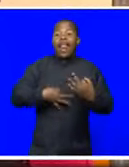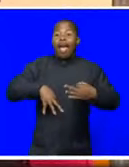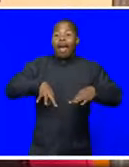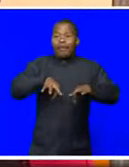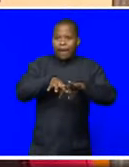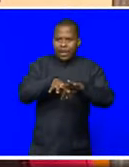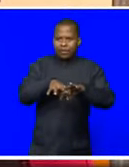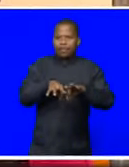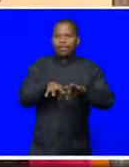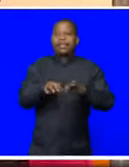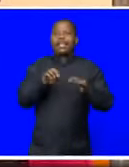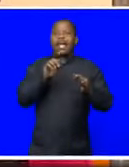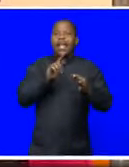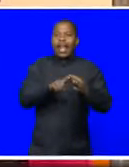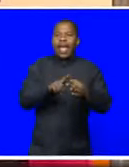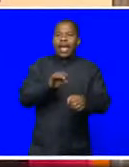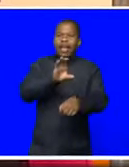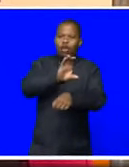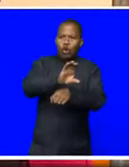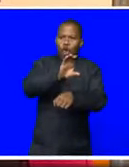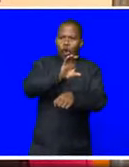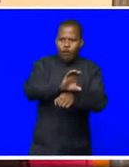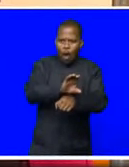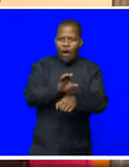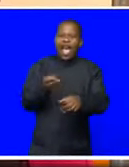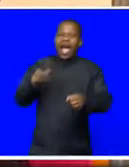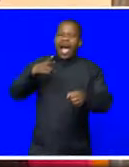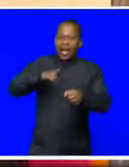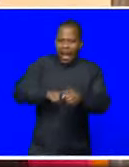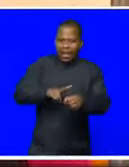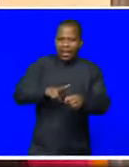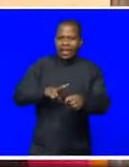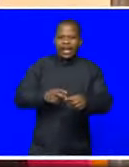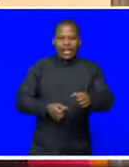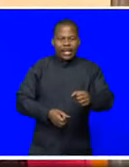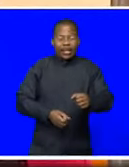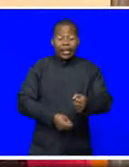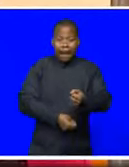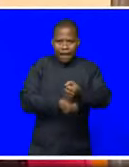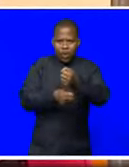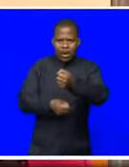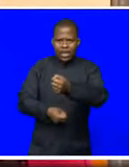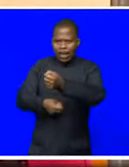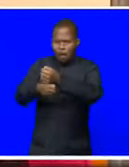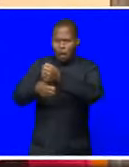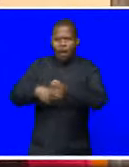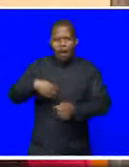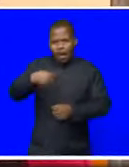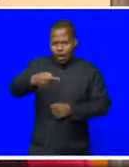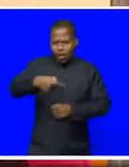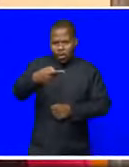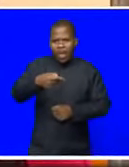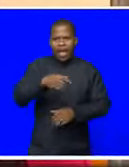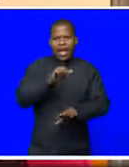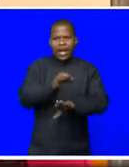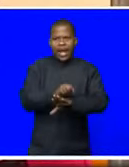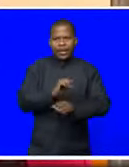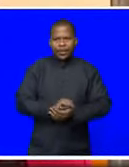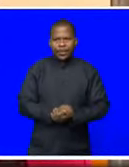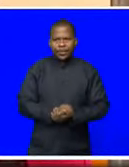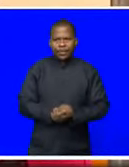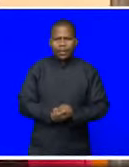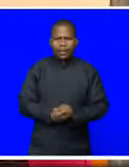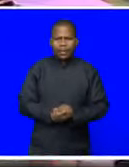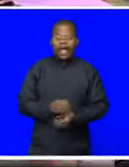who are always a part of this event without fail annually. We wish